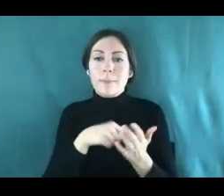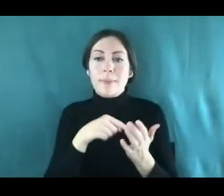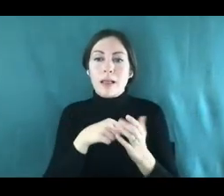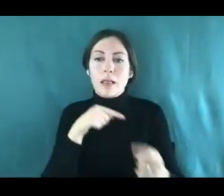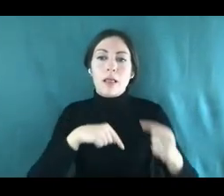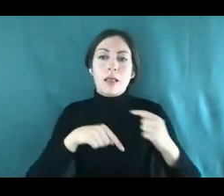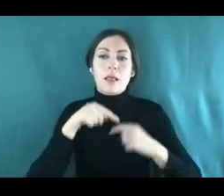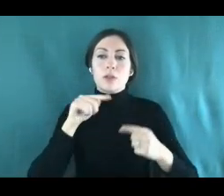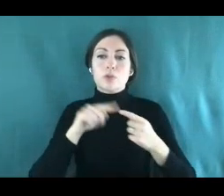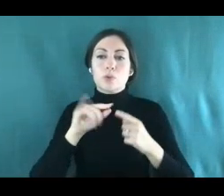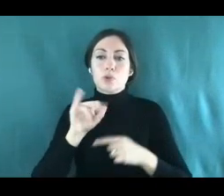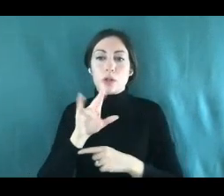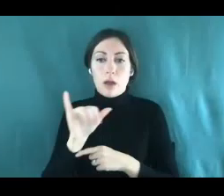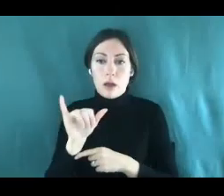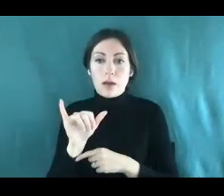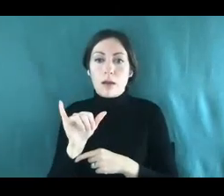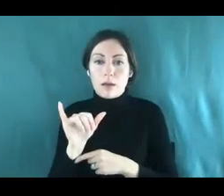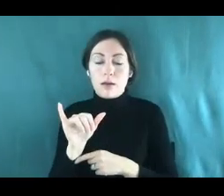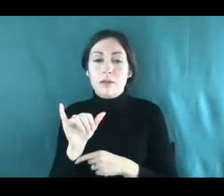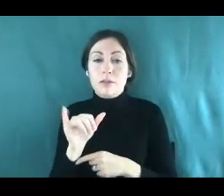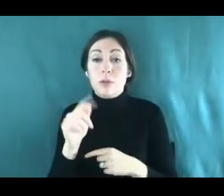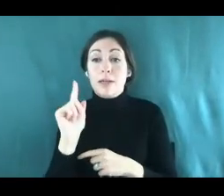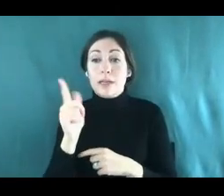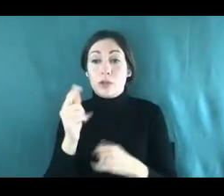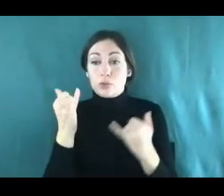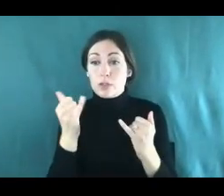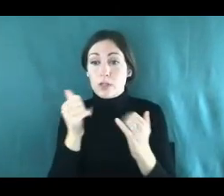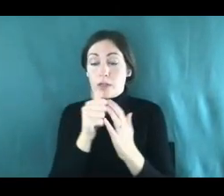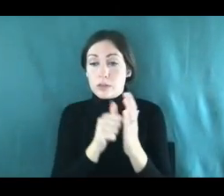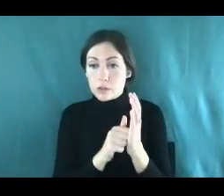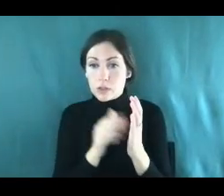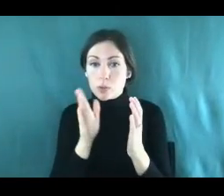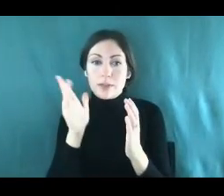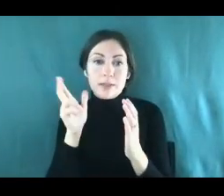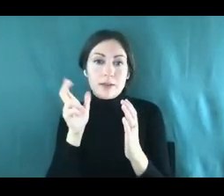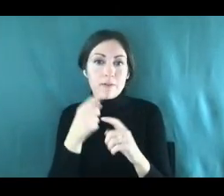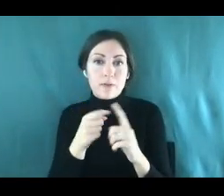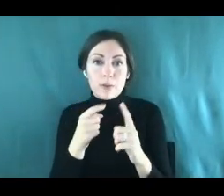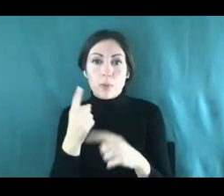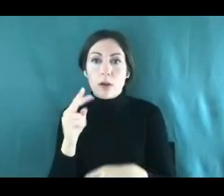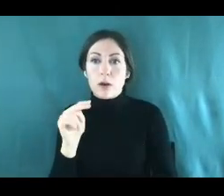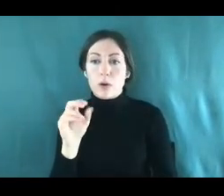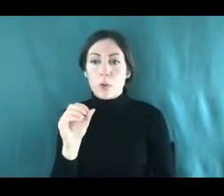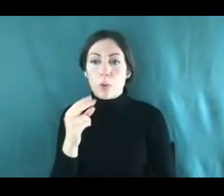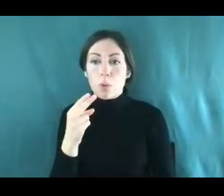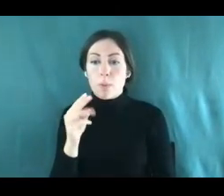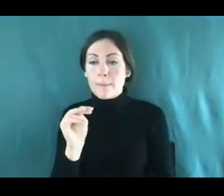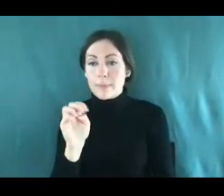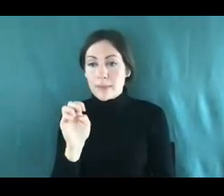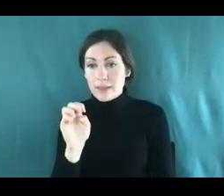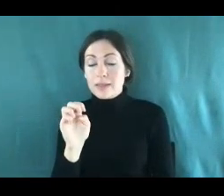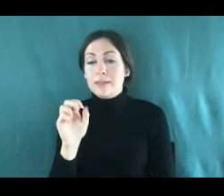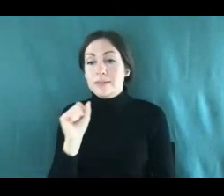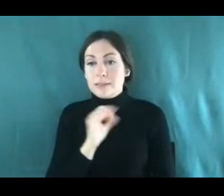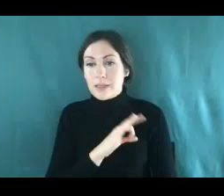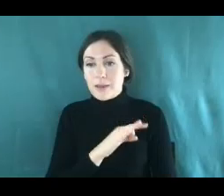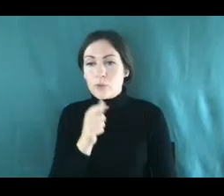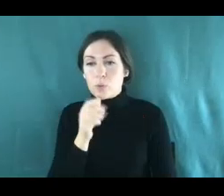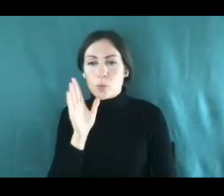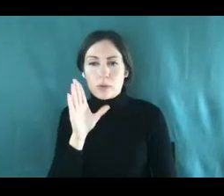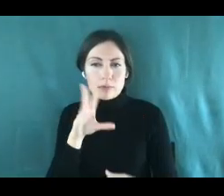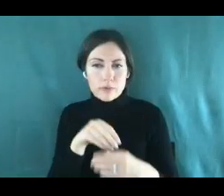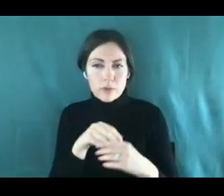And later in today's agenda, you're going to hear from the one NOMHE staff person who's assigned to work on the Vulnerable Road